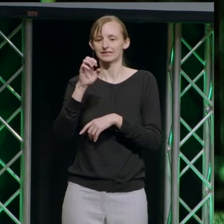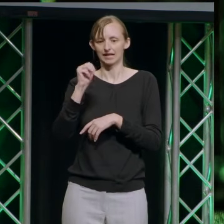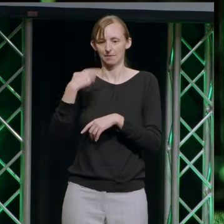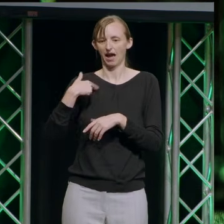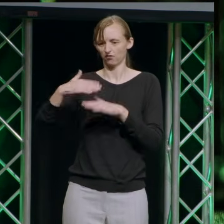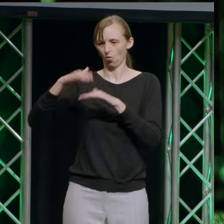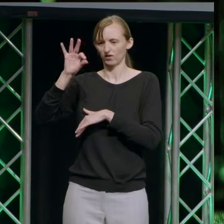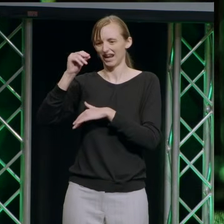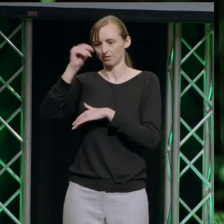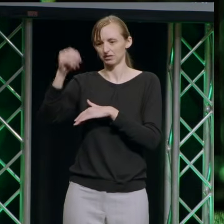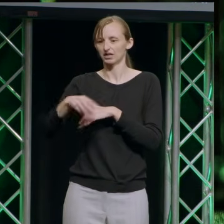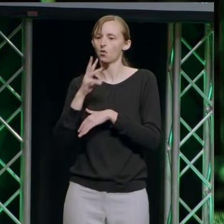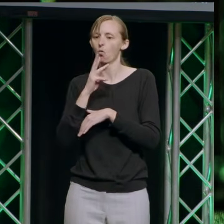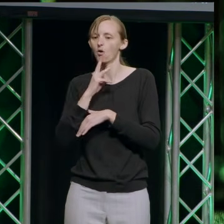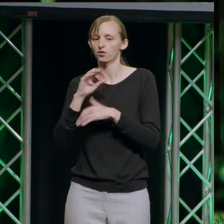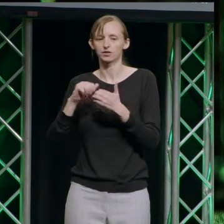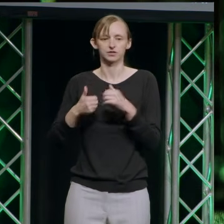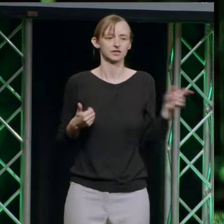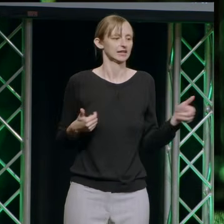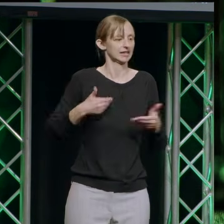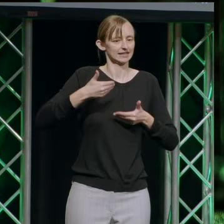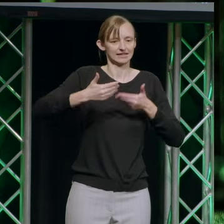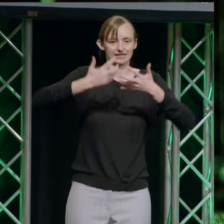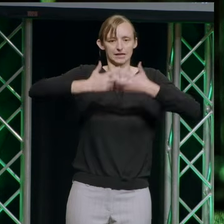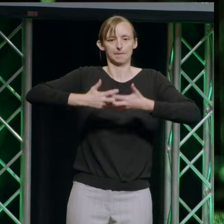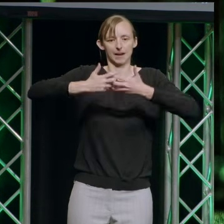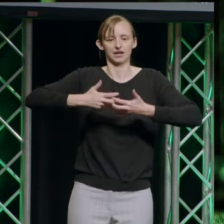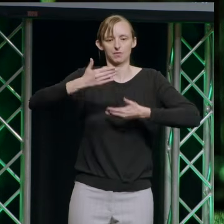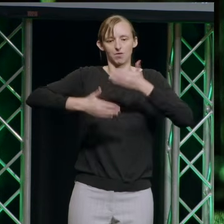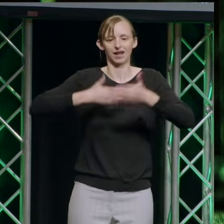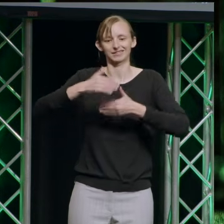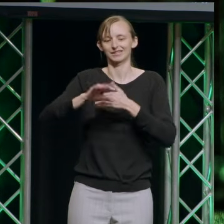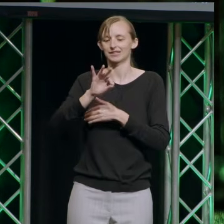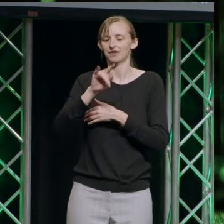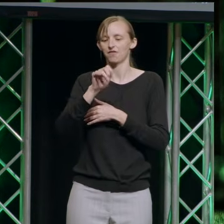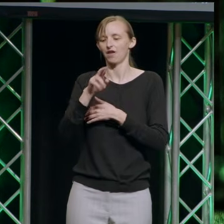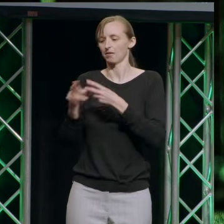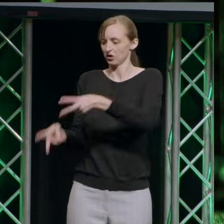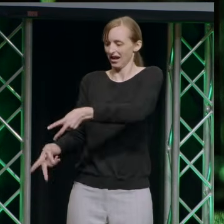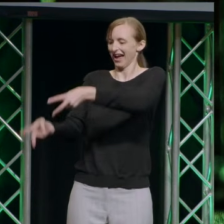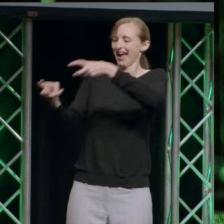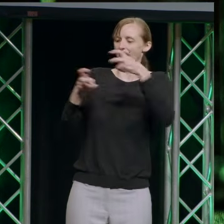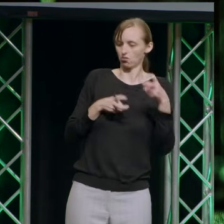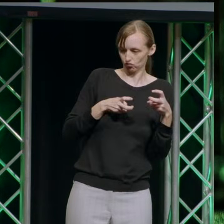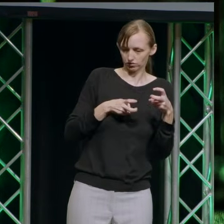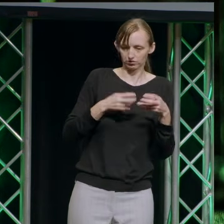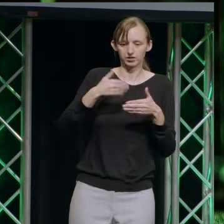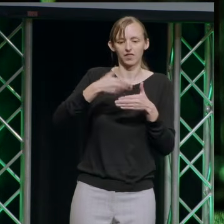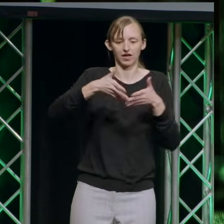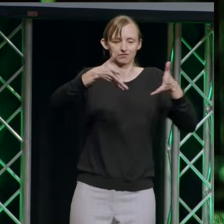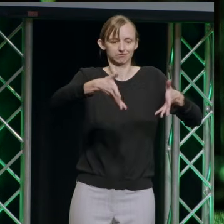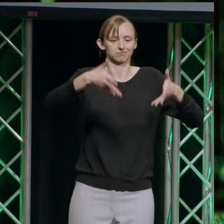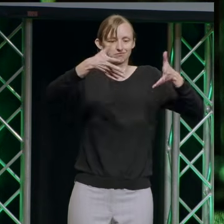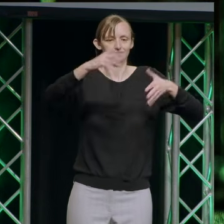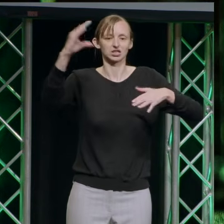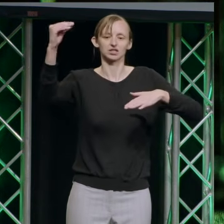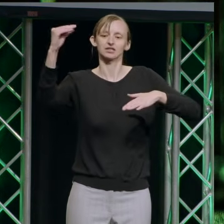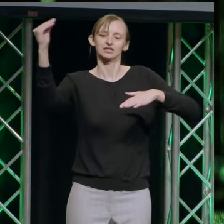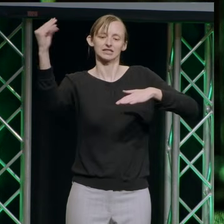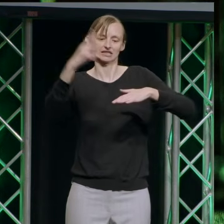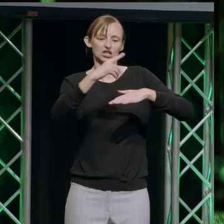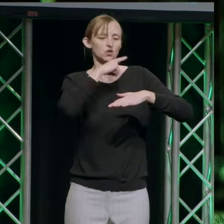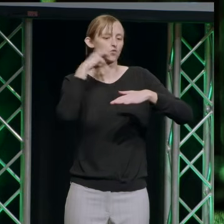Yes, so it's a mechanized process to extract the fiber, and then once we do that, we sun dry it because there is a lot of moisture by weight. Yeah.